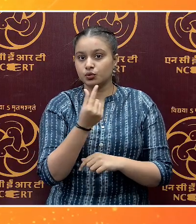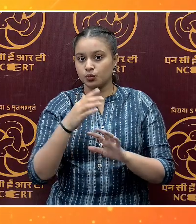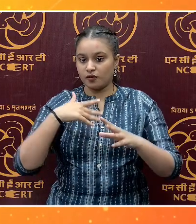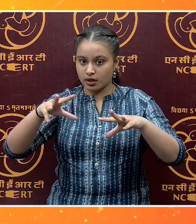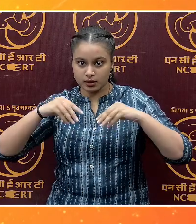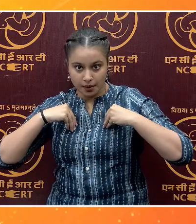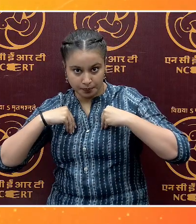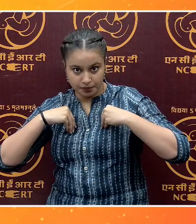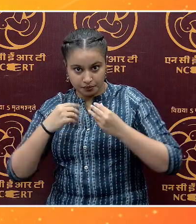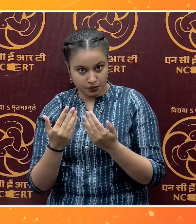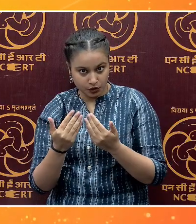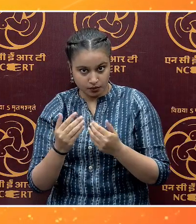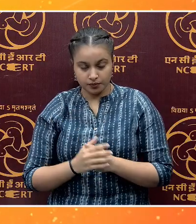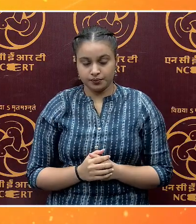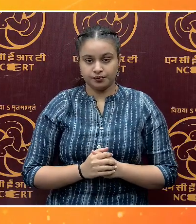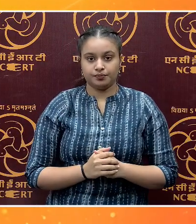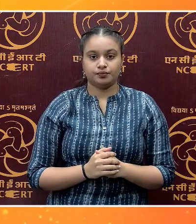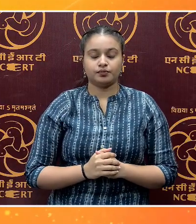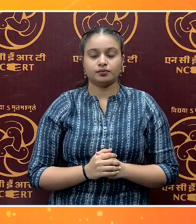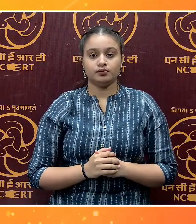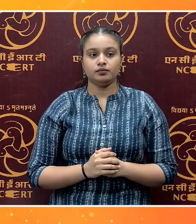request? Yeah, thank you. Okay.